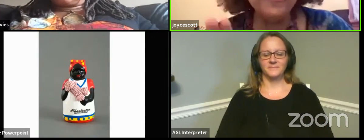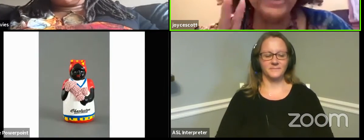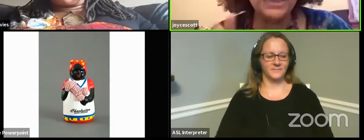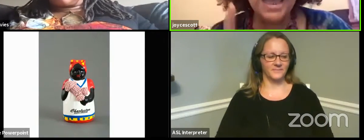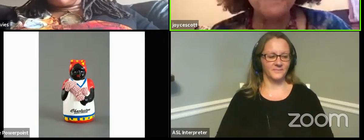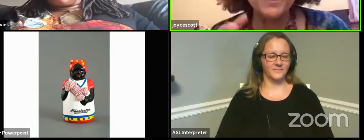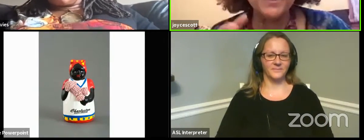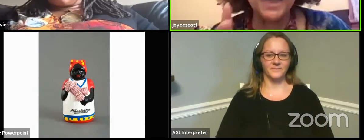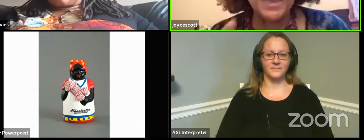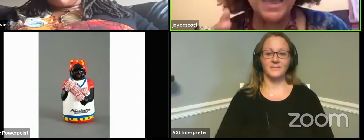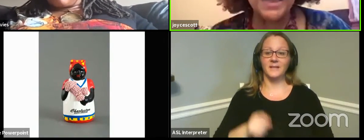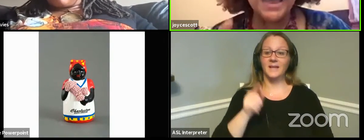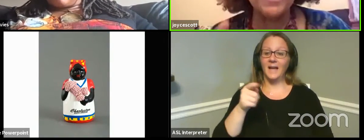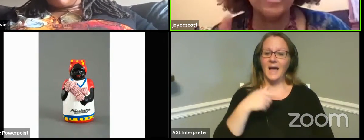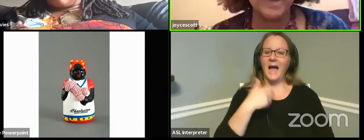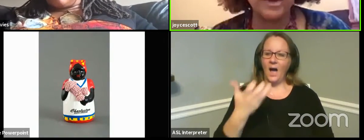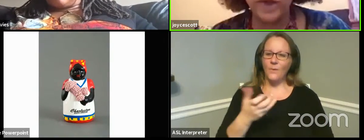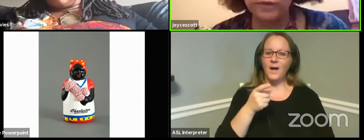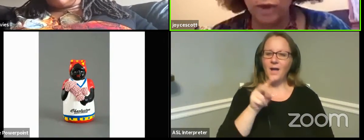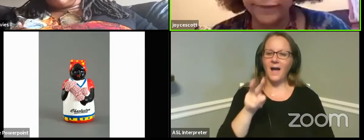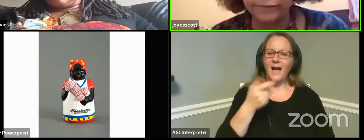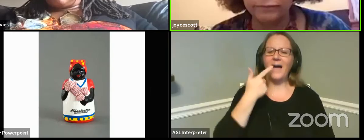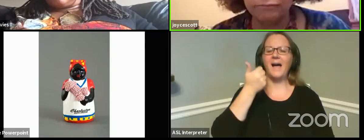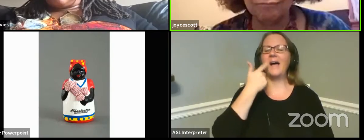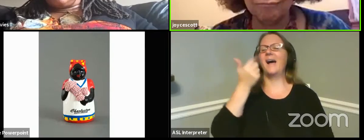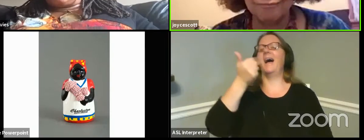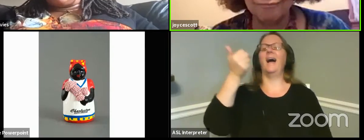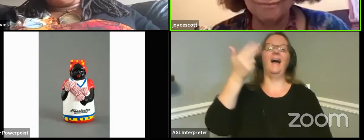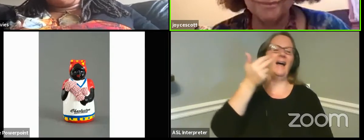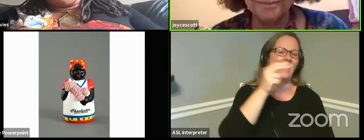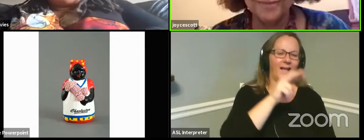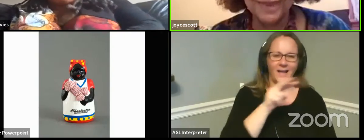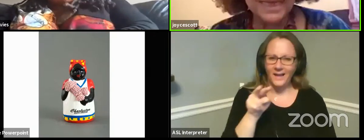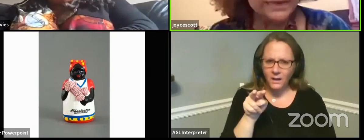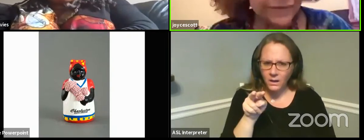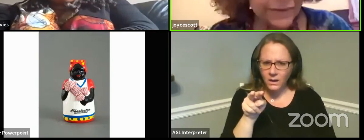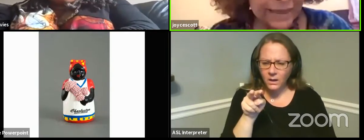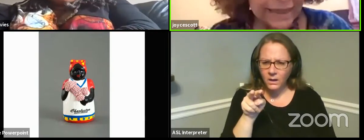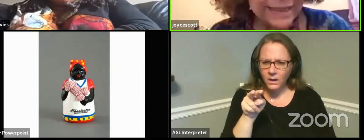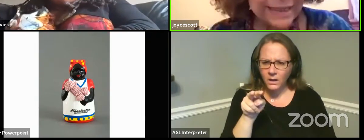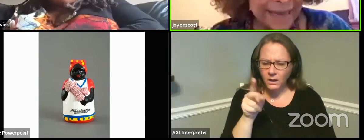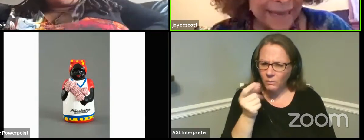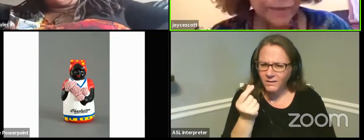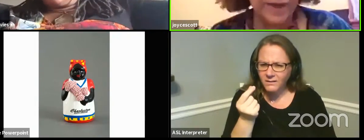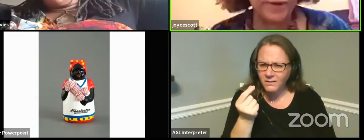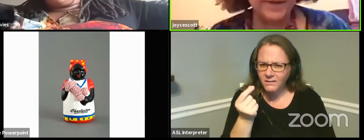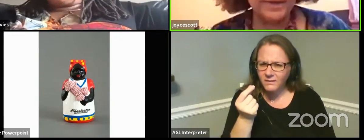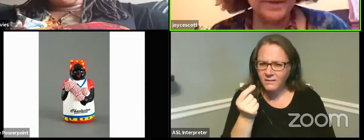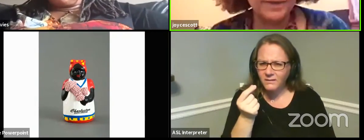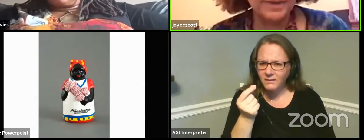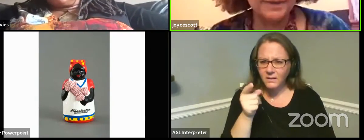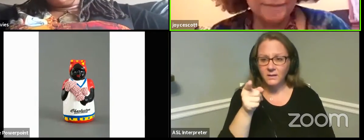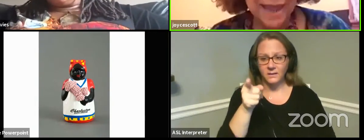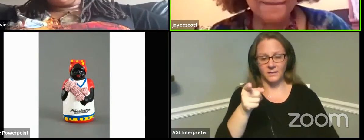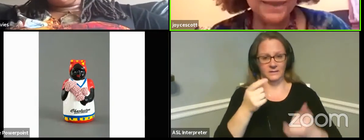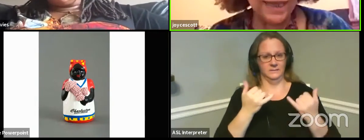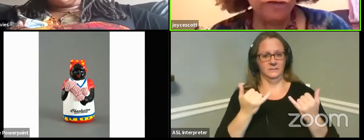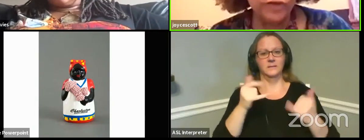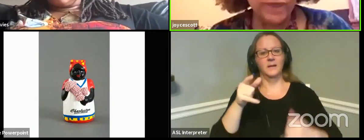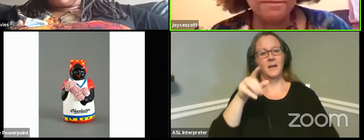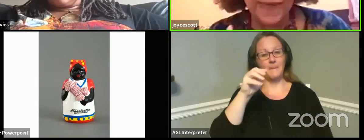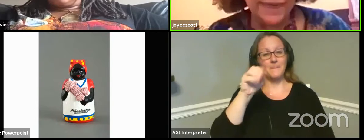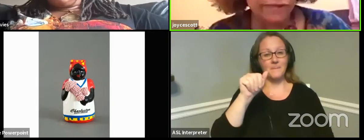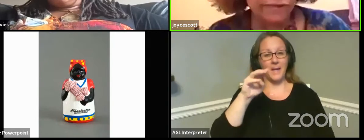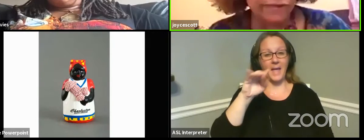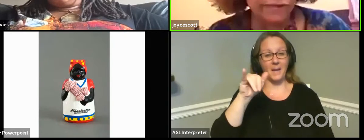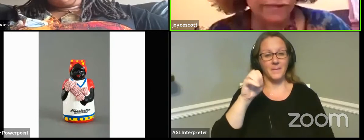I want you to laugh like, ah, ha, ha, and go like, wait, what? This is a contemporary mammy that you